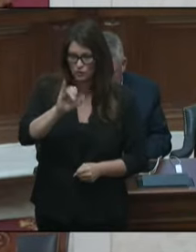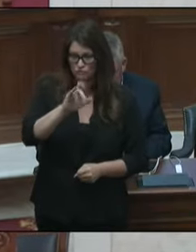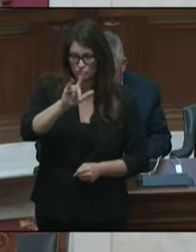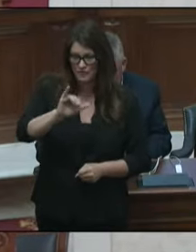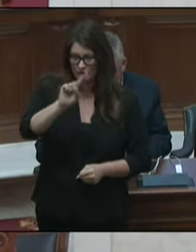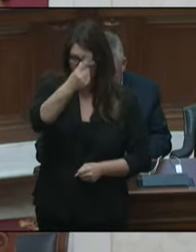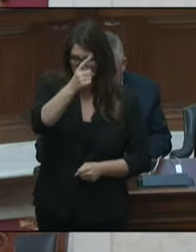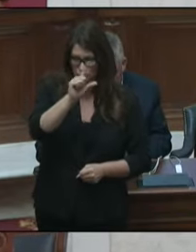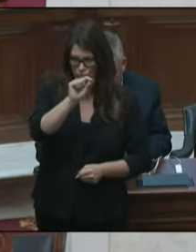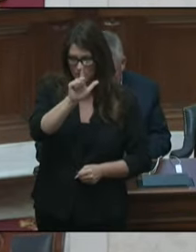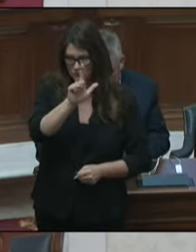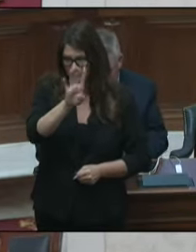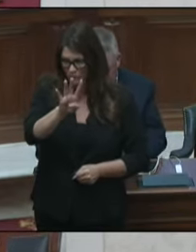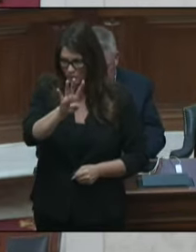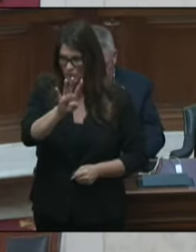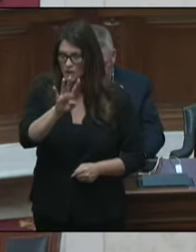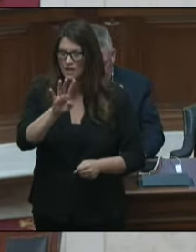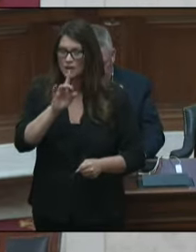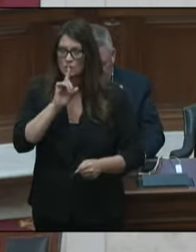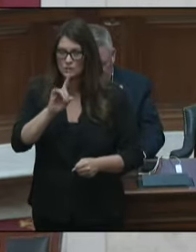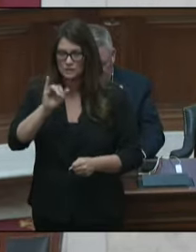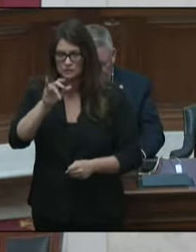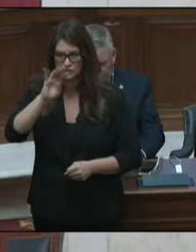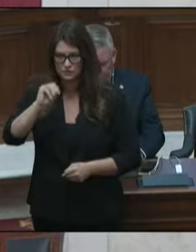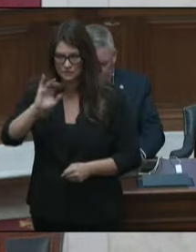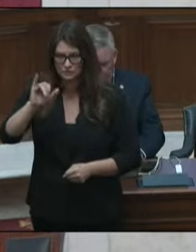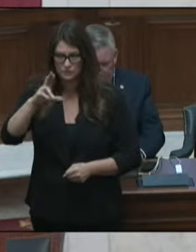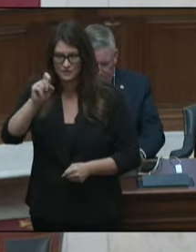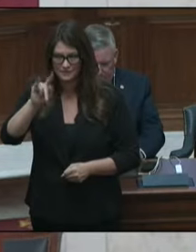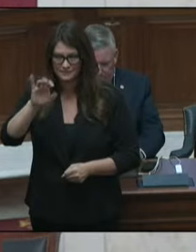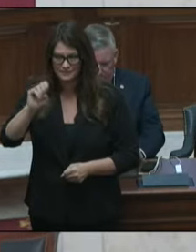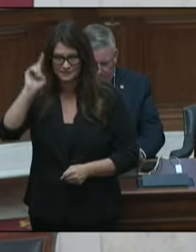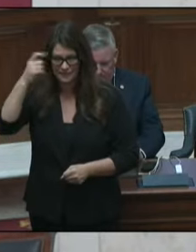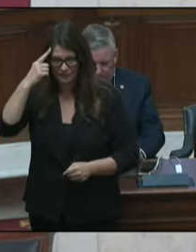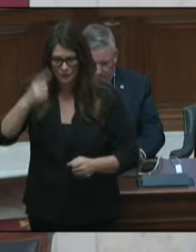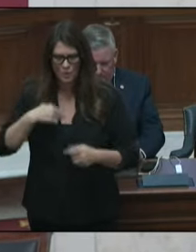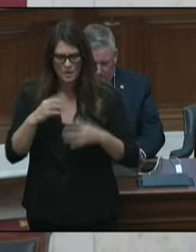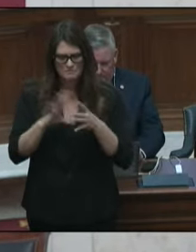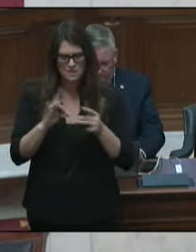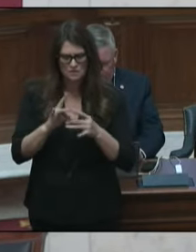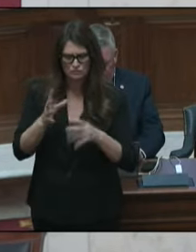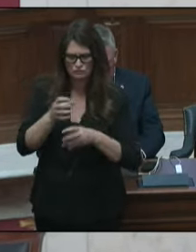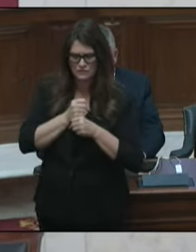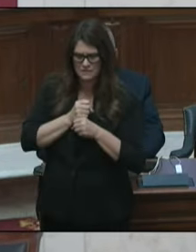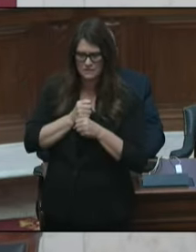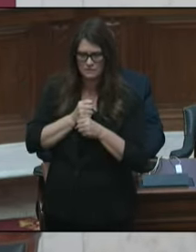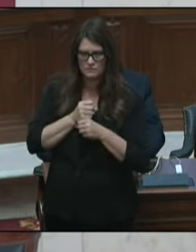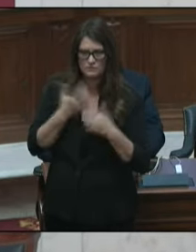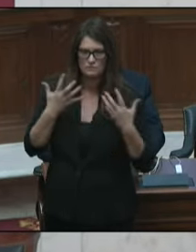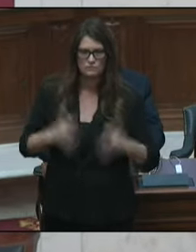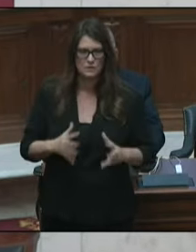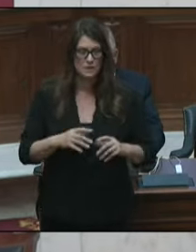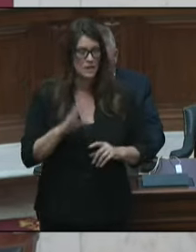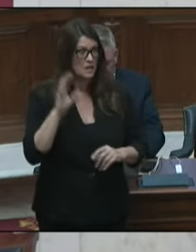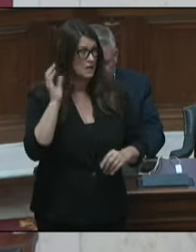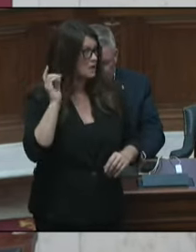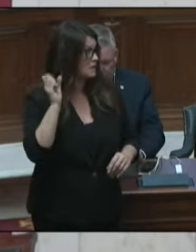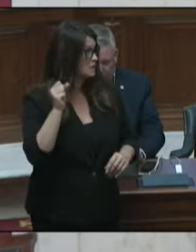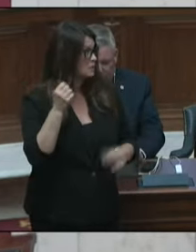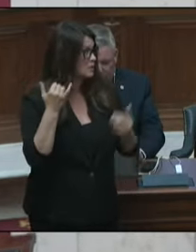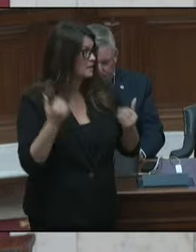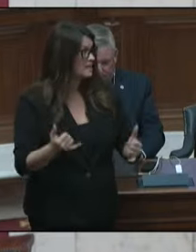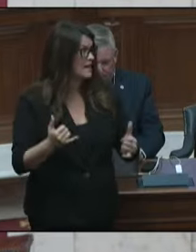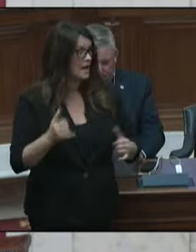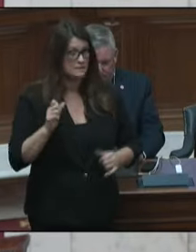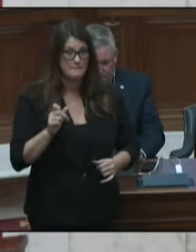1st, 2024. Sincerely, Jim Justice, Governor. Message to be received. General 96th. Mr. Speaker, I ask unanimous consent